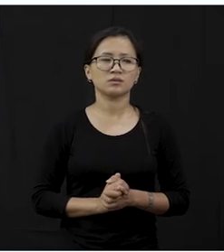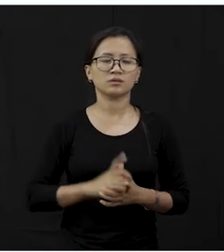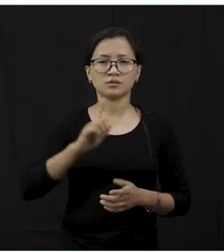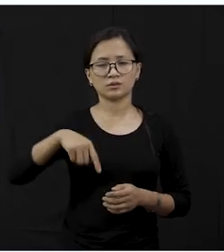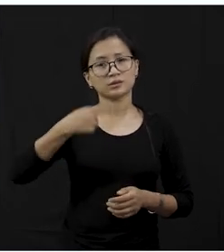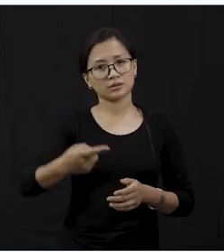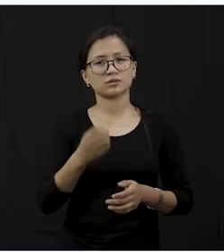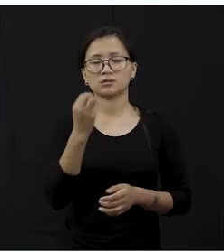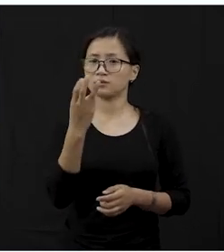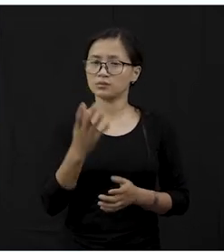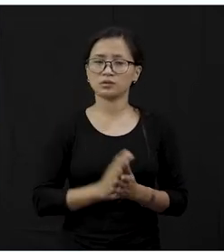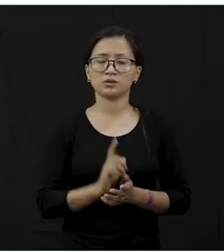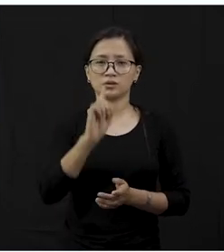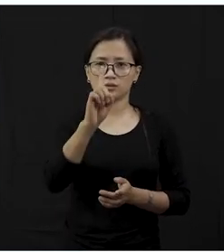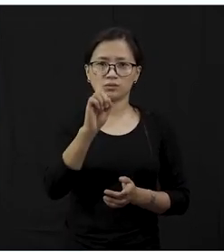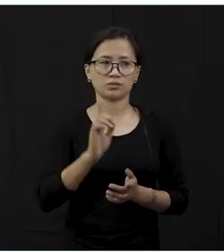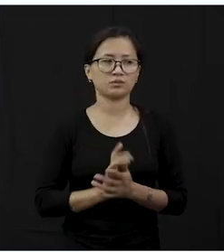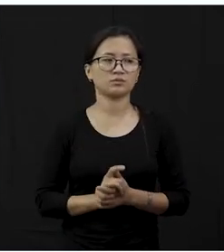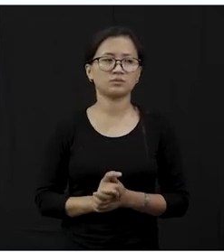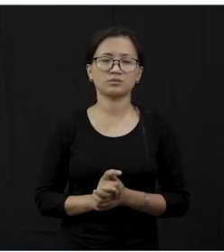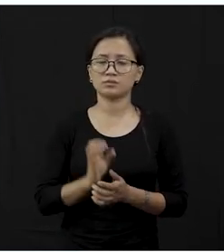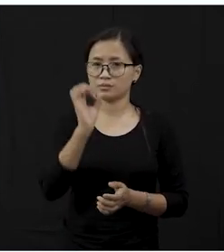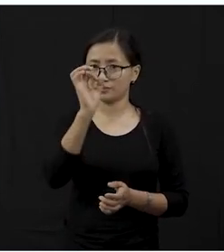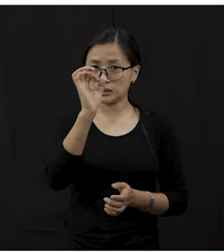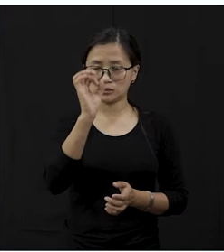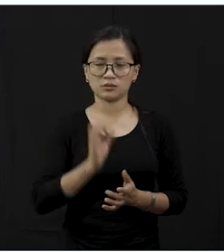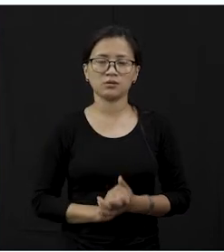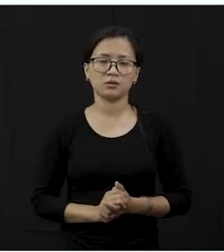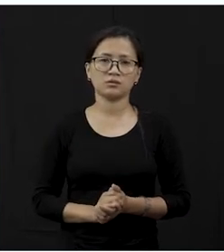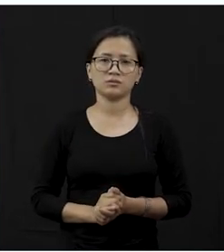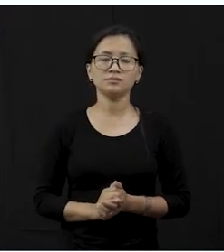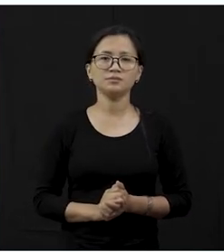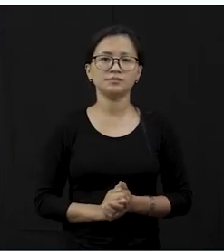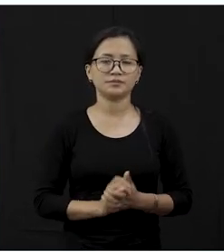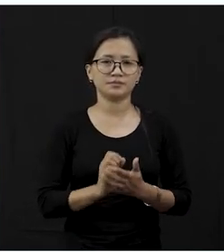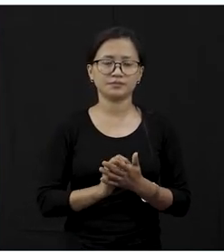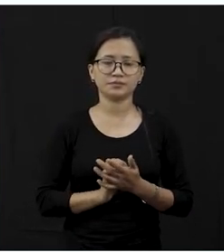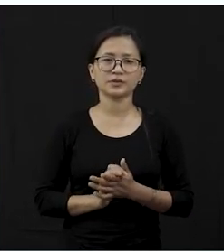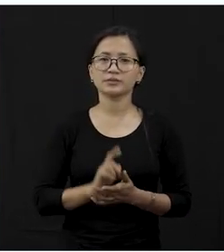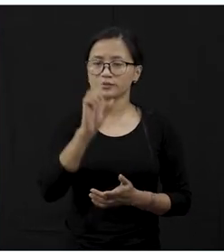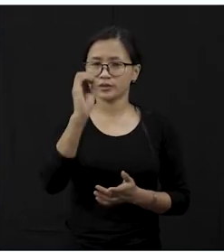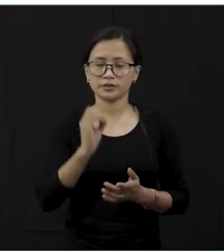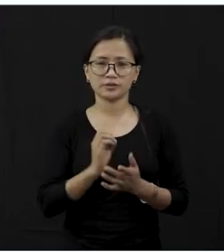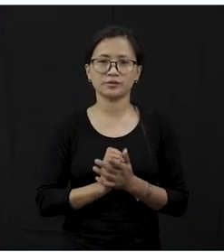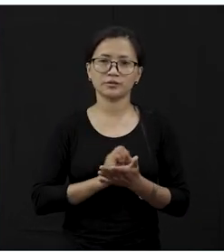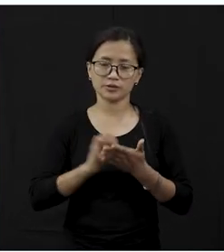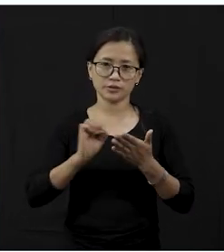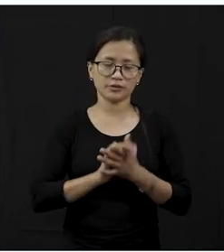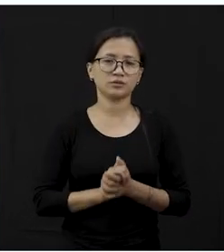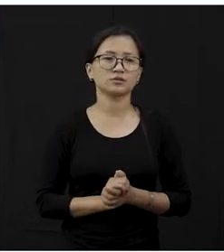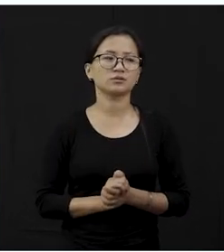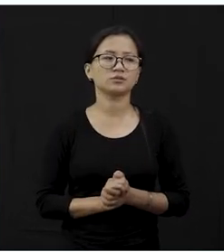The next number you have one bits. Okay, one bits. So then is written on abacus as like